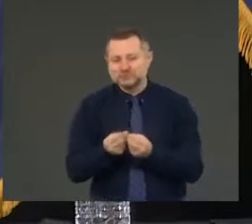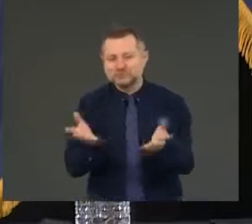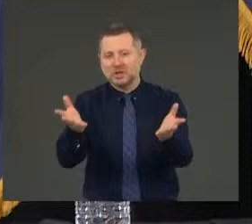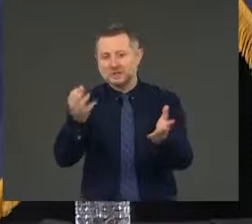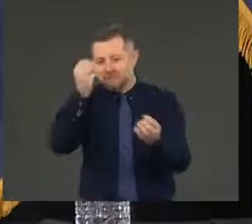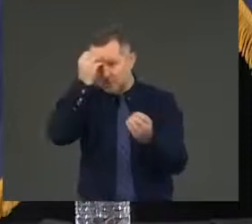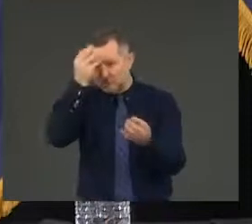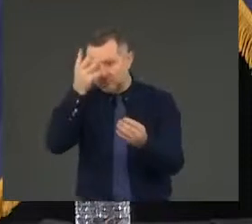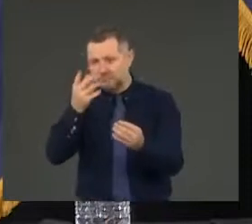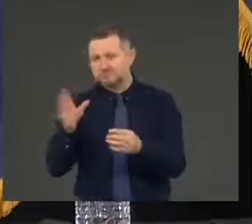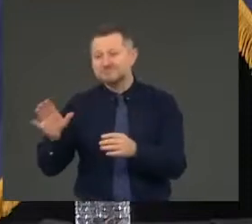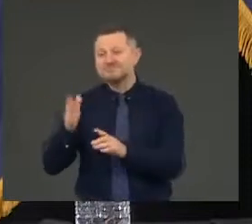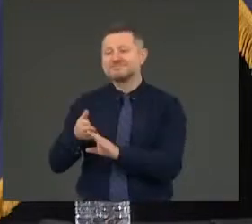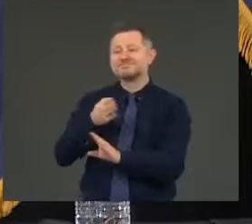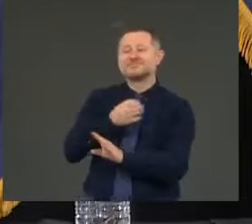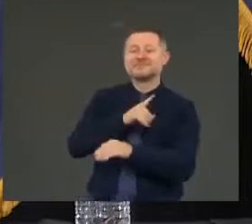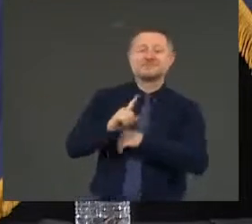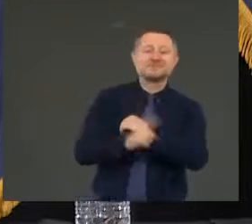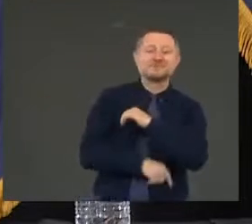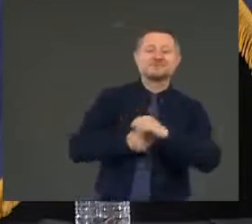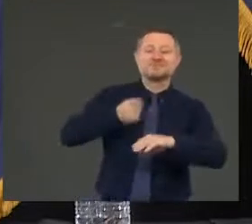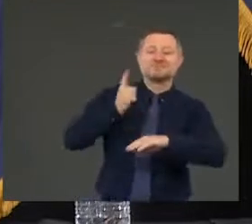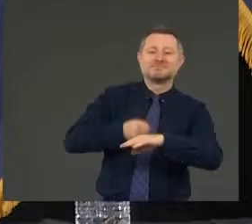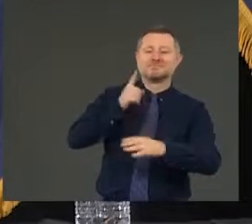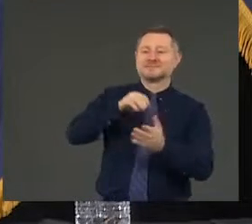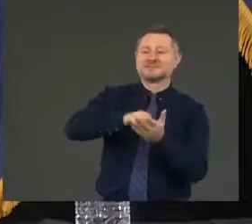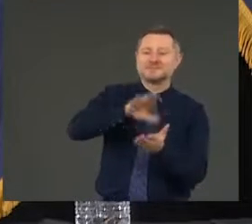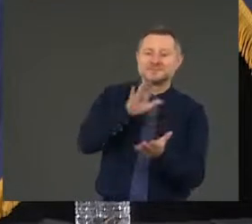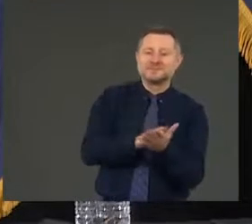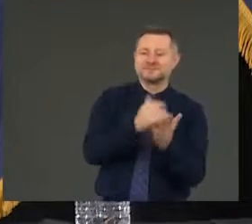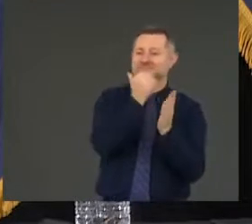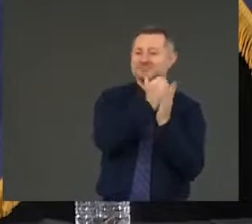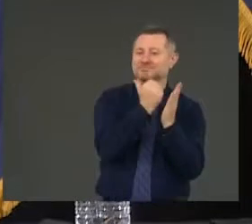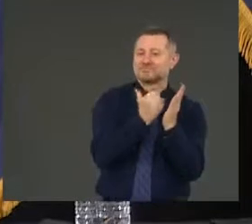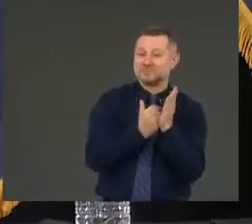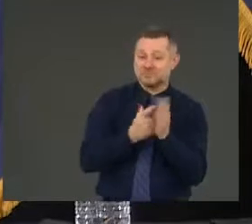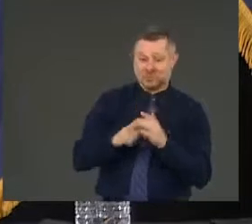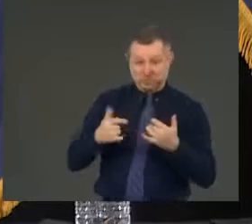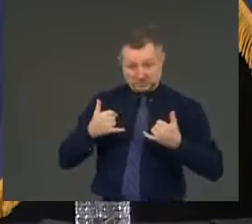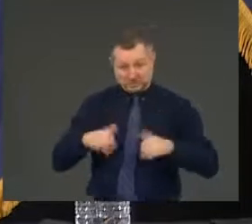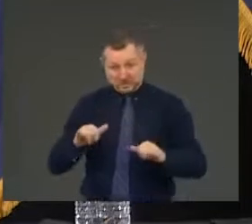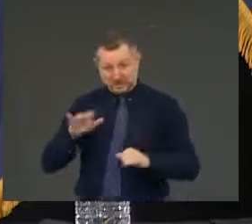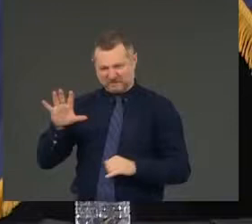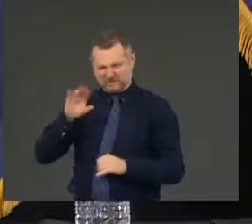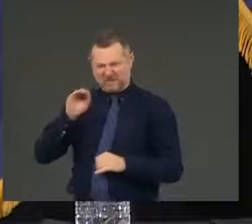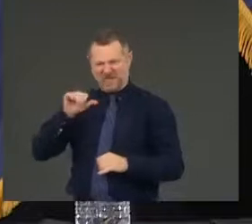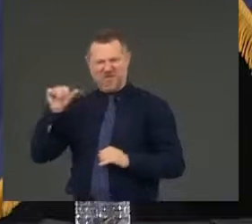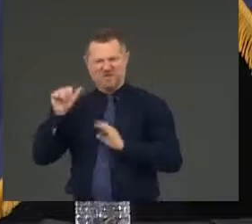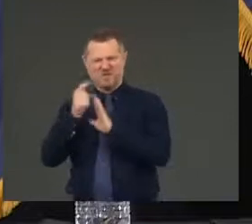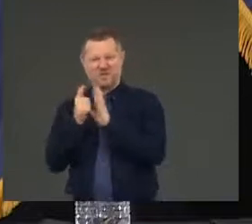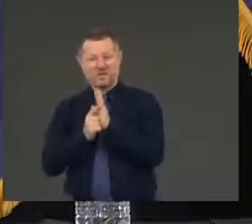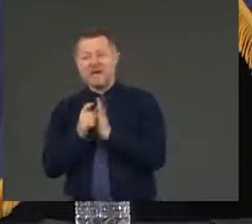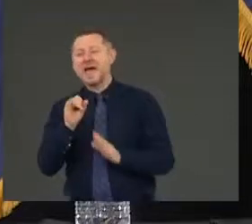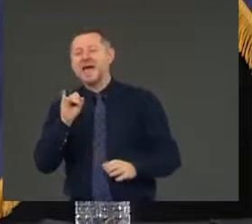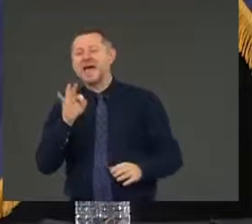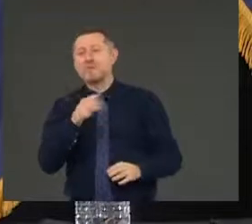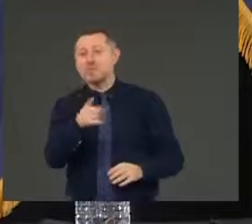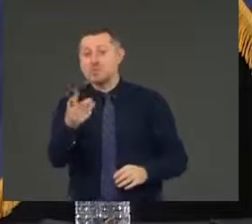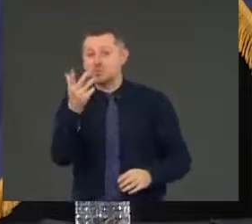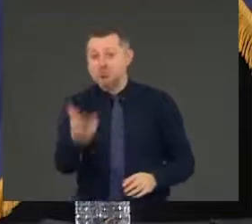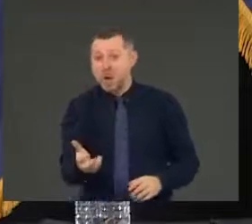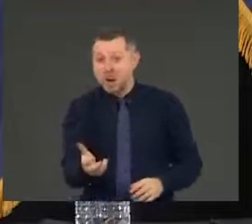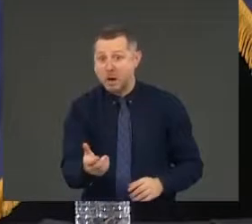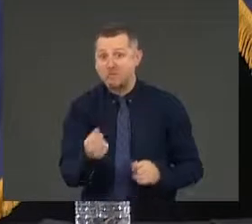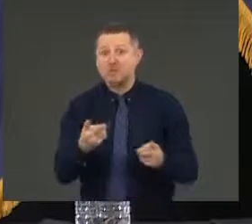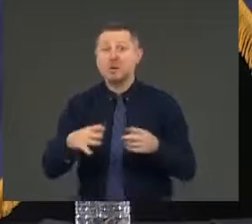with the existing 50A law if they wanted to. I think they don't want to, so they say I can't,